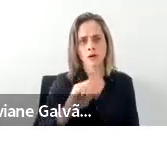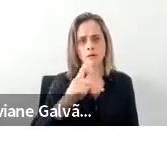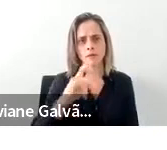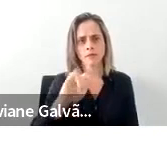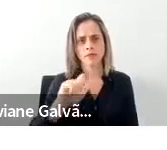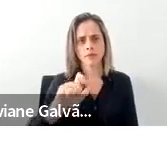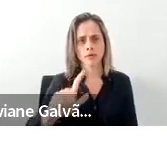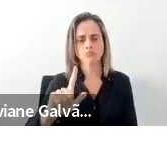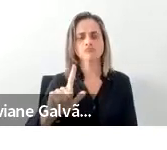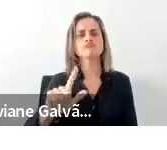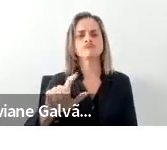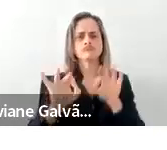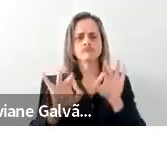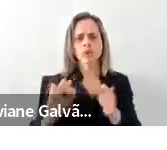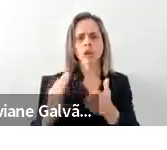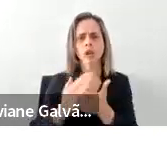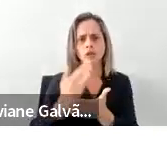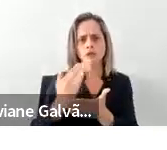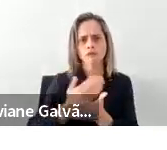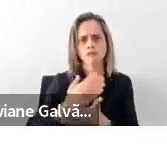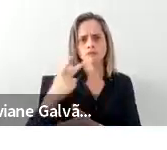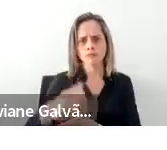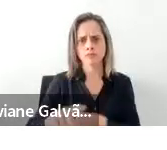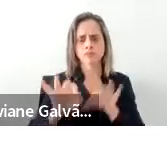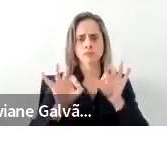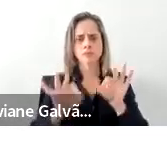as we all know, the book